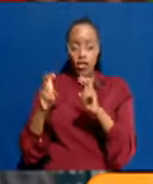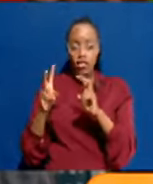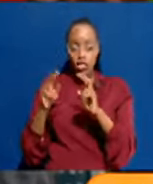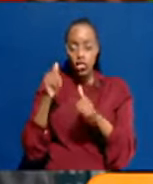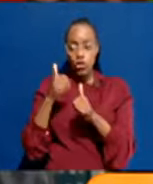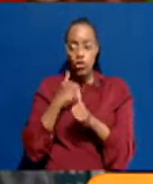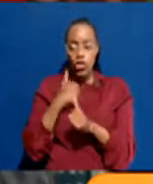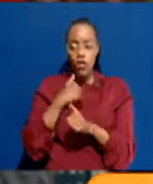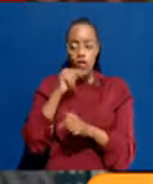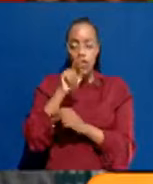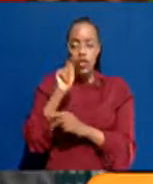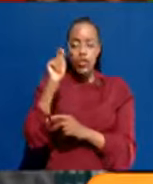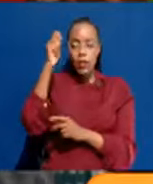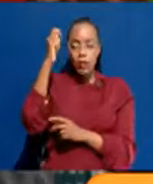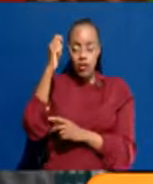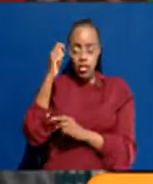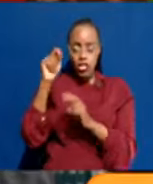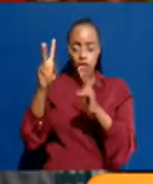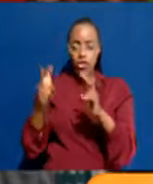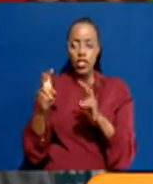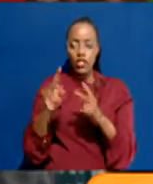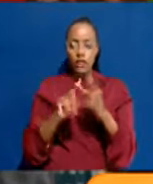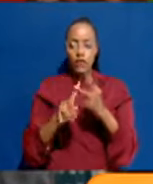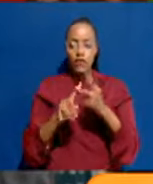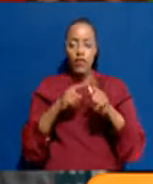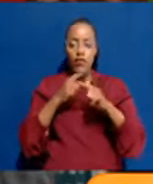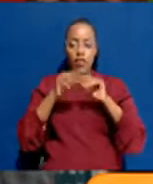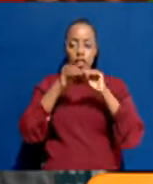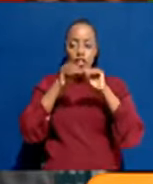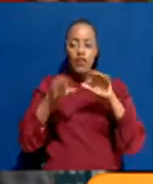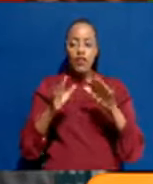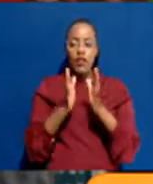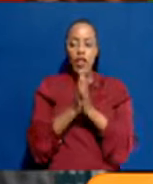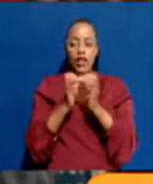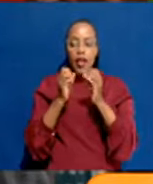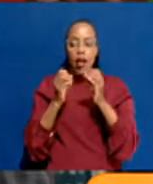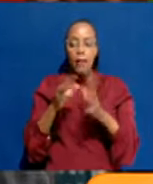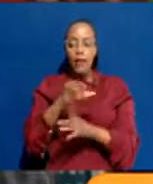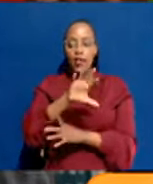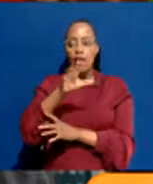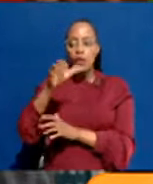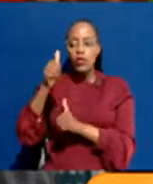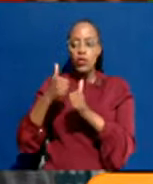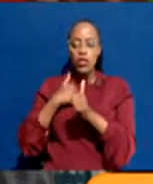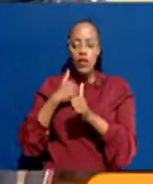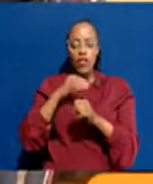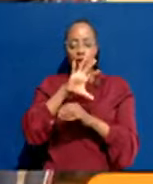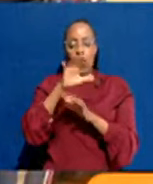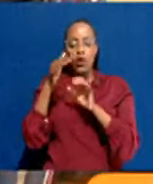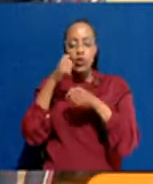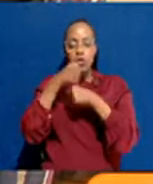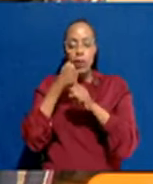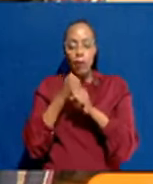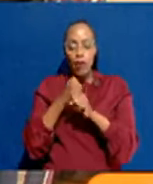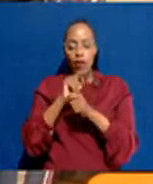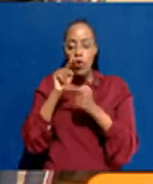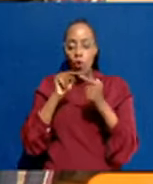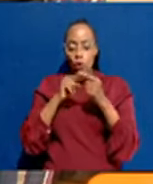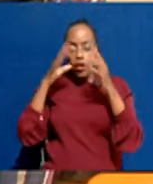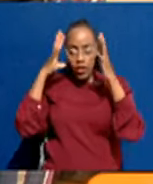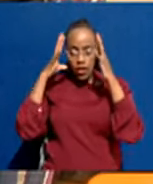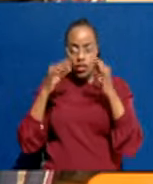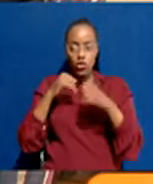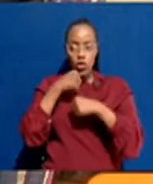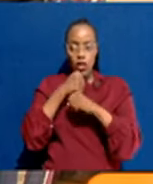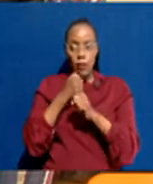That was a presidential and devolution. The number of and countries, what have you. The structure of countries. That's the same when decisions were made in that